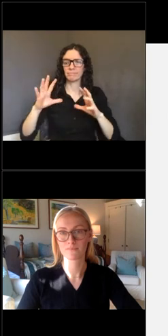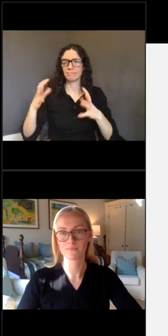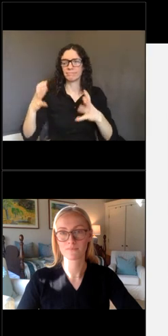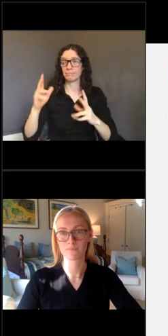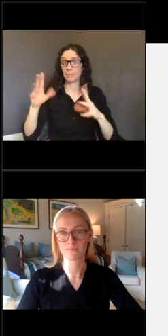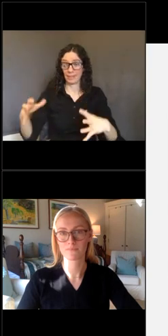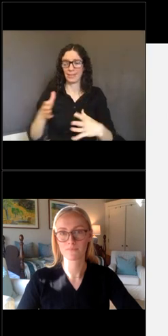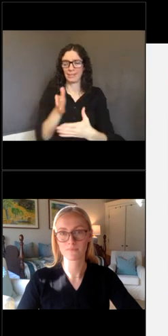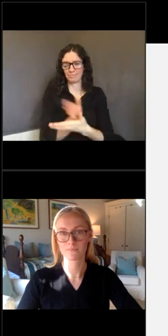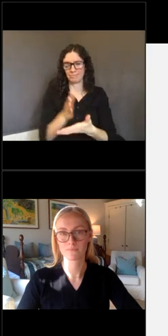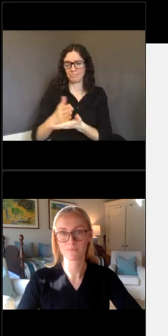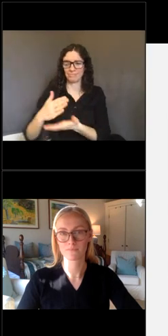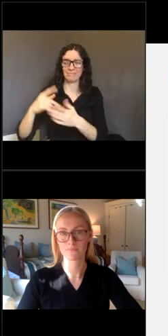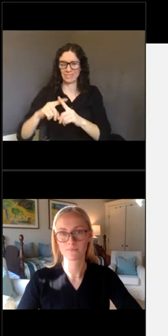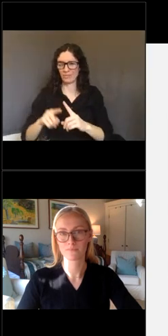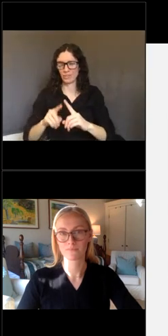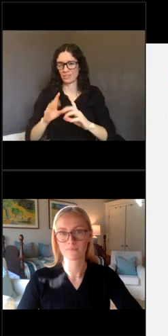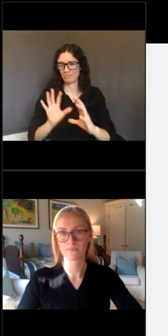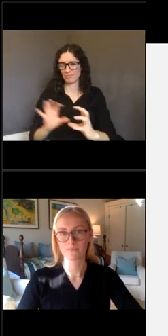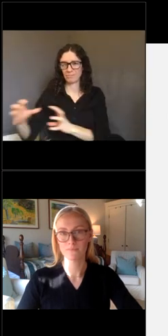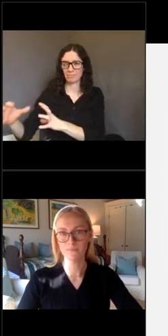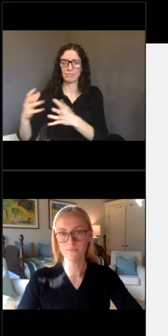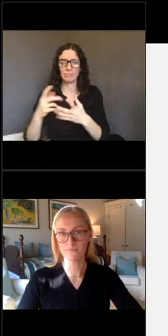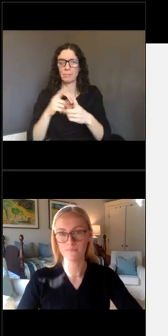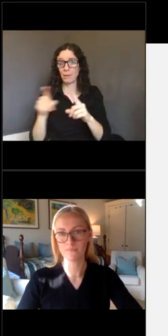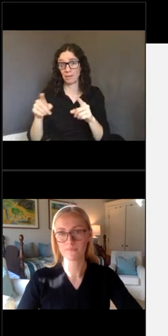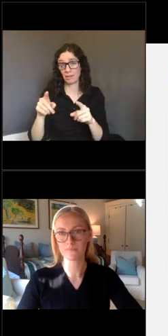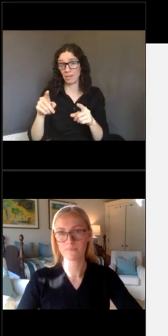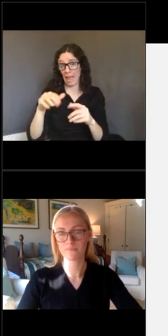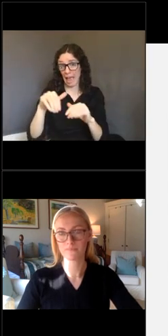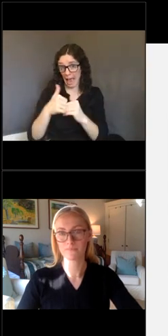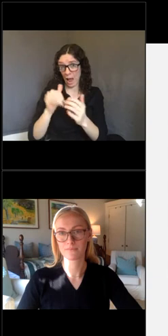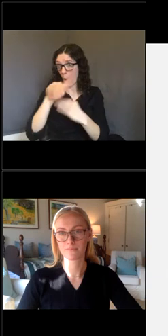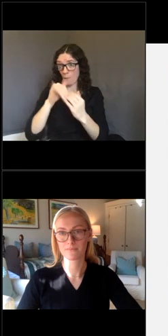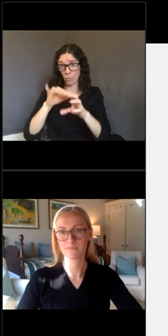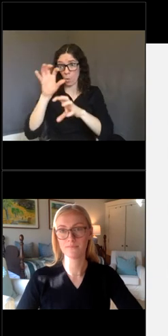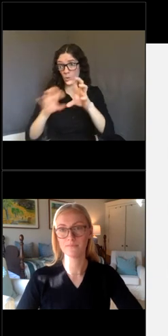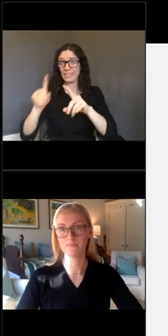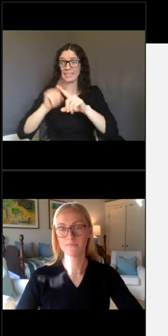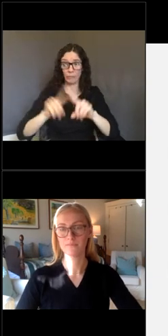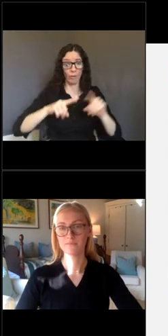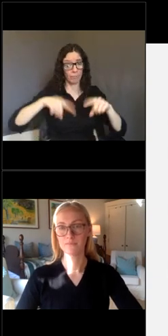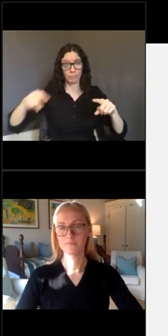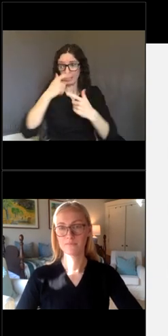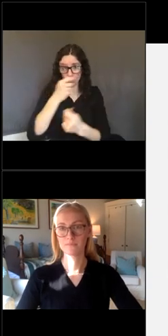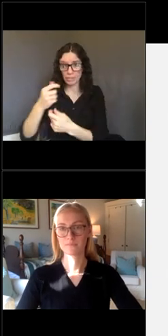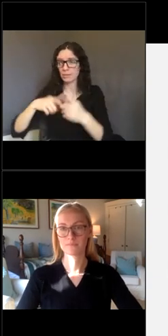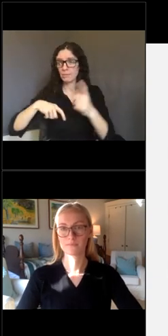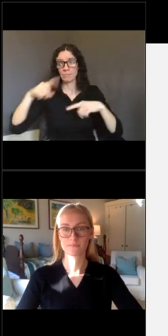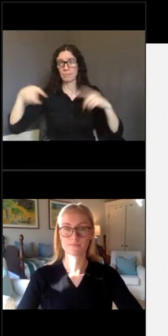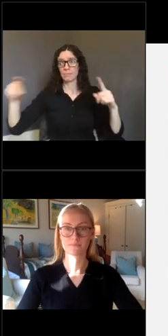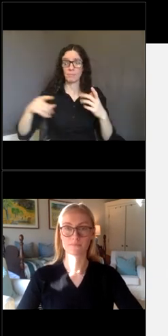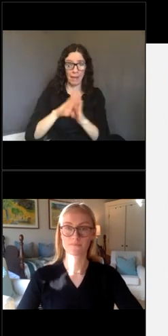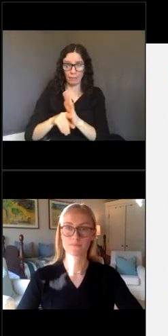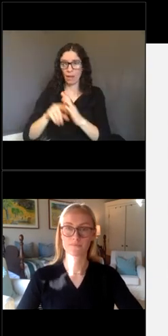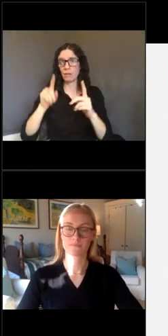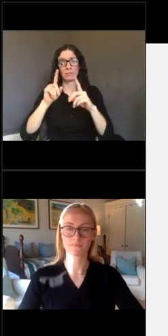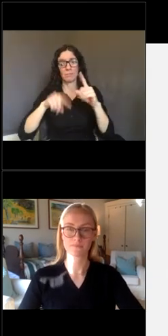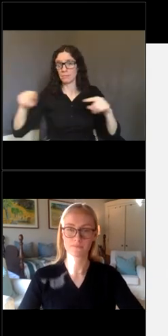this is a challenge. And it's a challenge that everyone is trying to work through to make sure we can